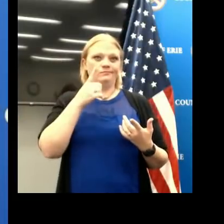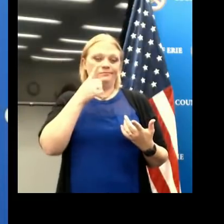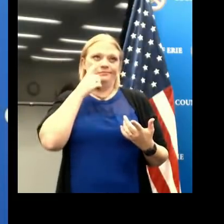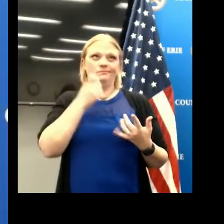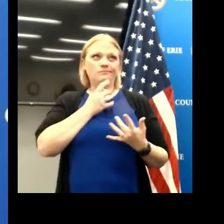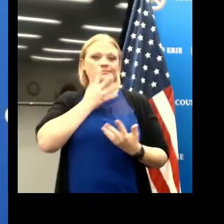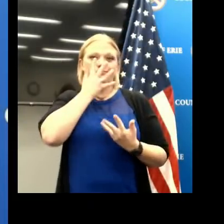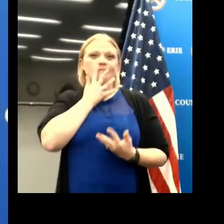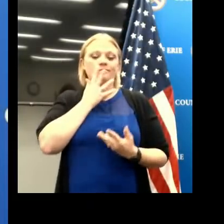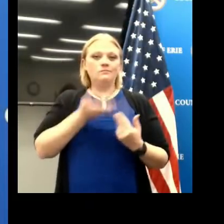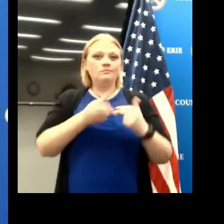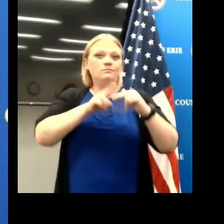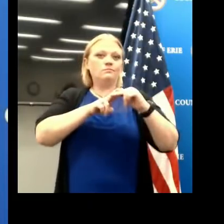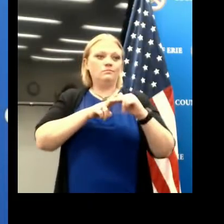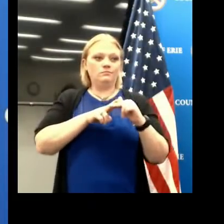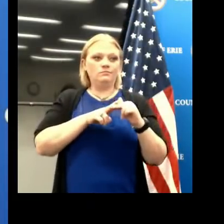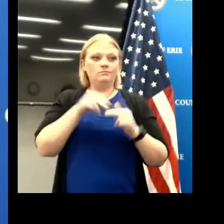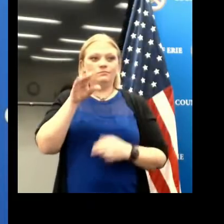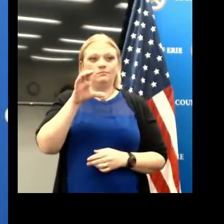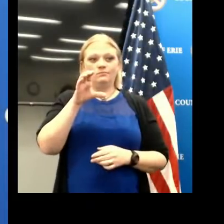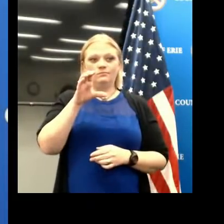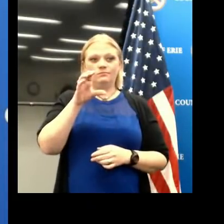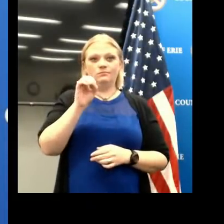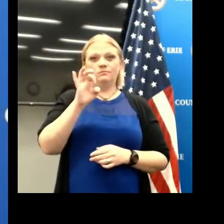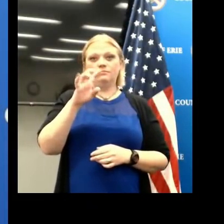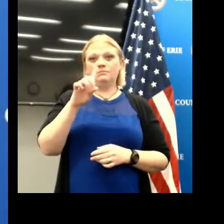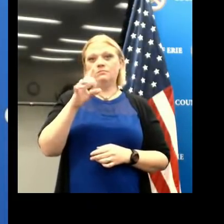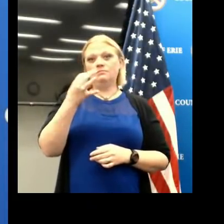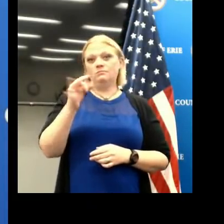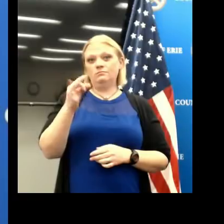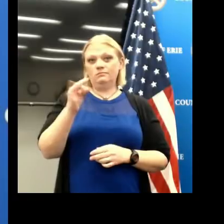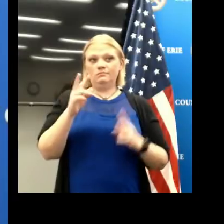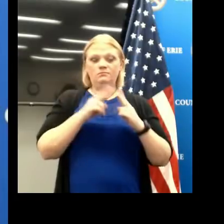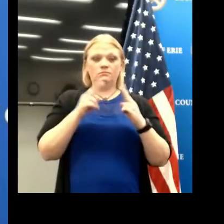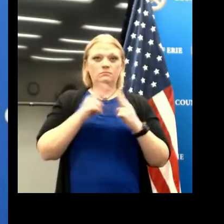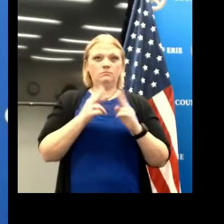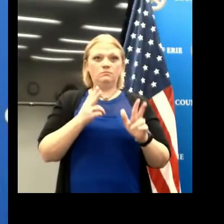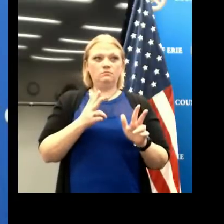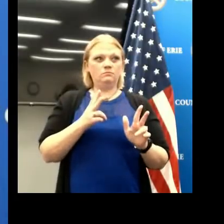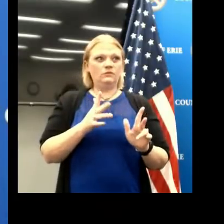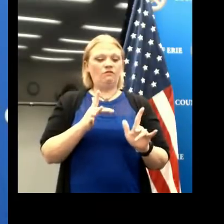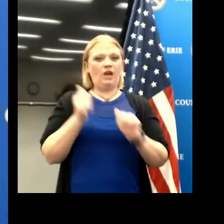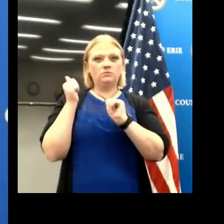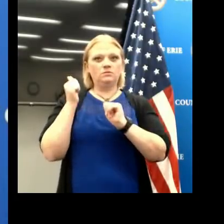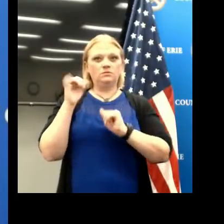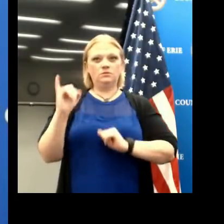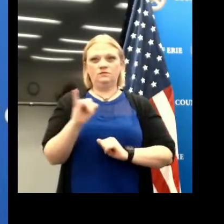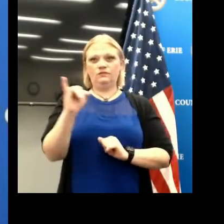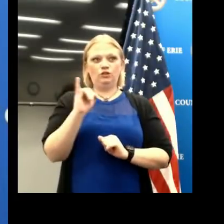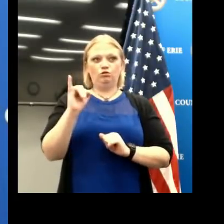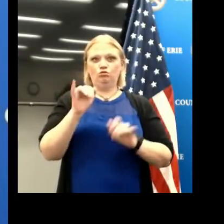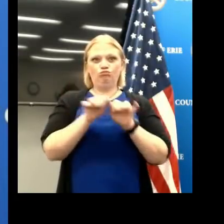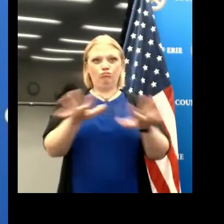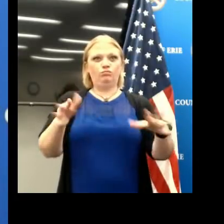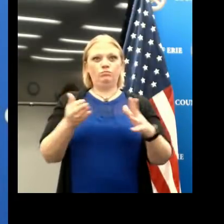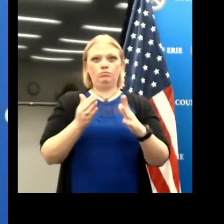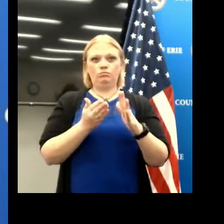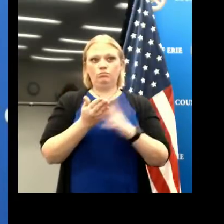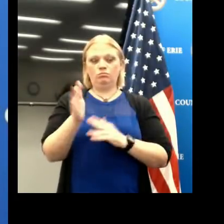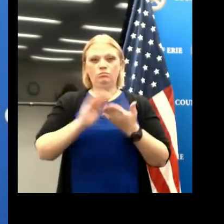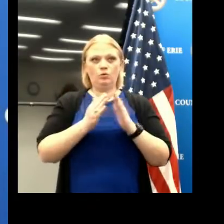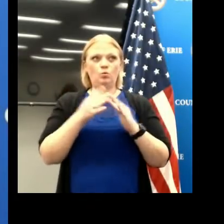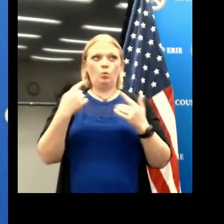had an increase in COVID-19 with a very, very rapid infection rate across the community. So we are trying to limit the